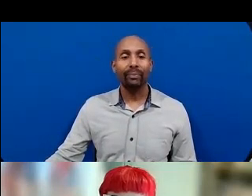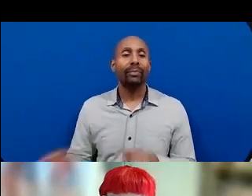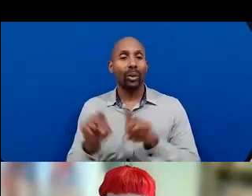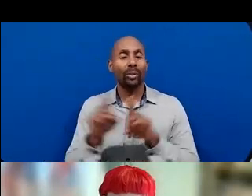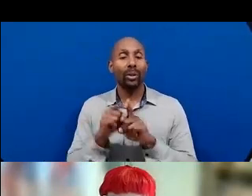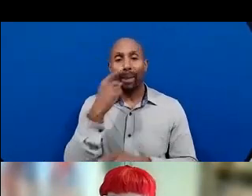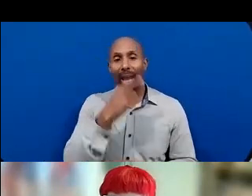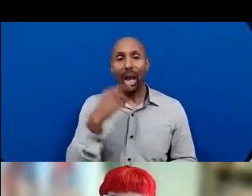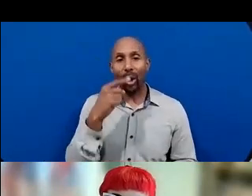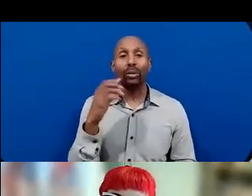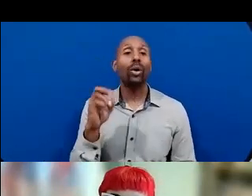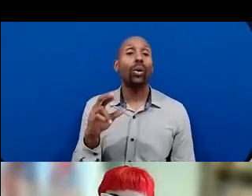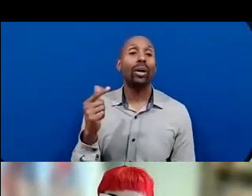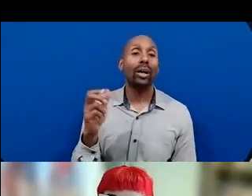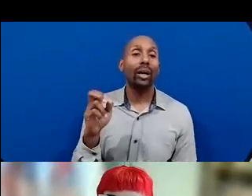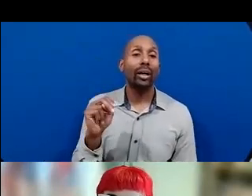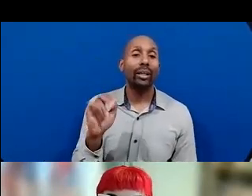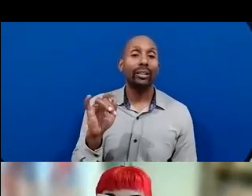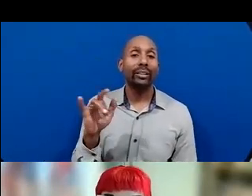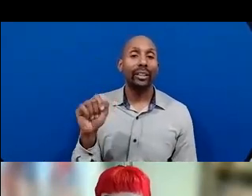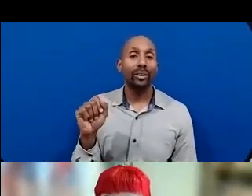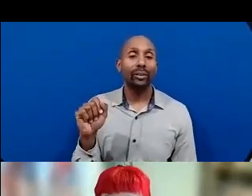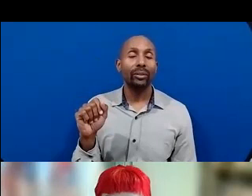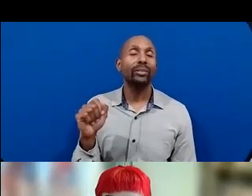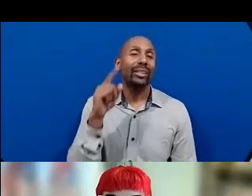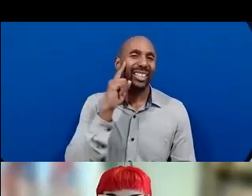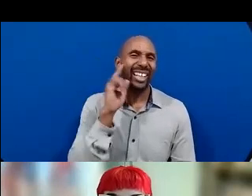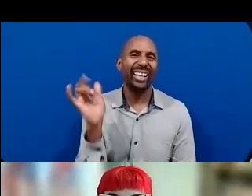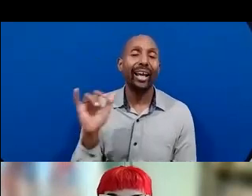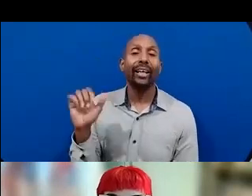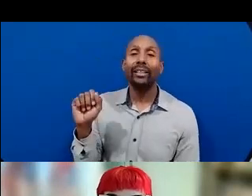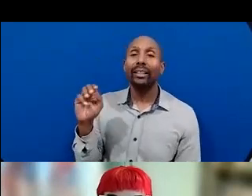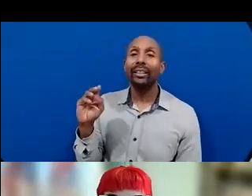can turn into raised bumps and blisters.